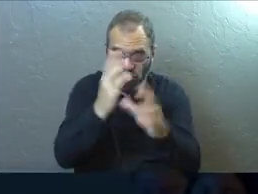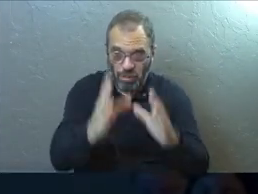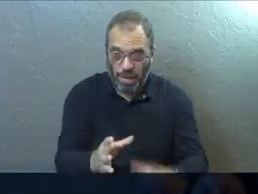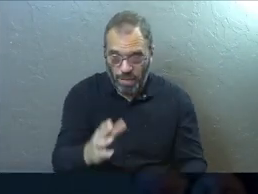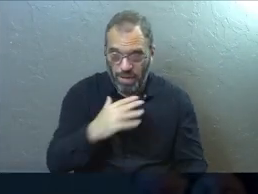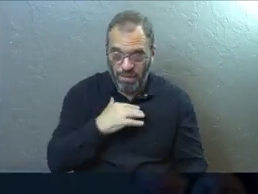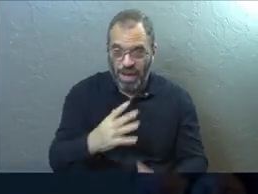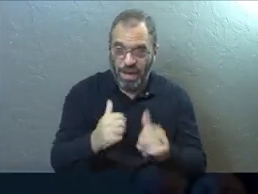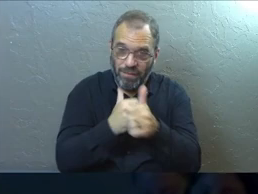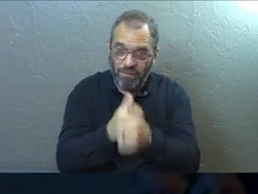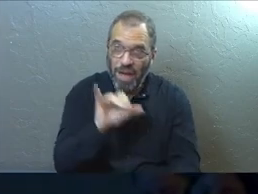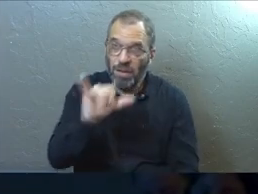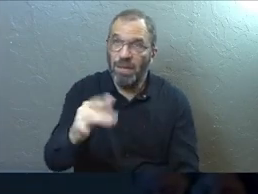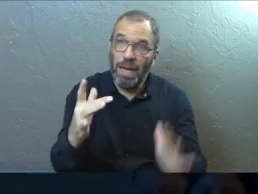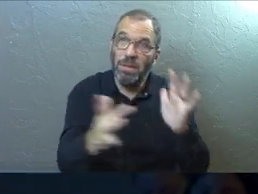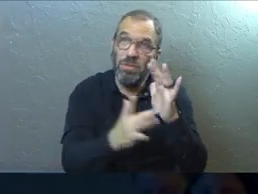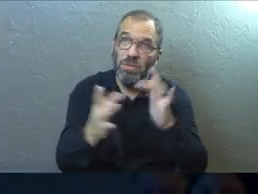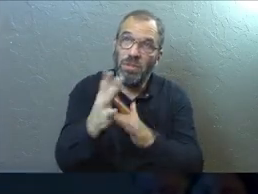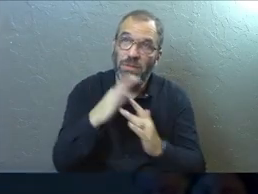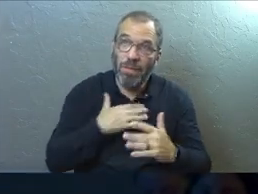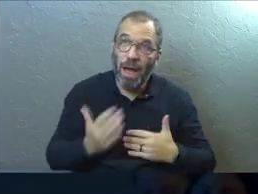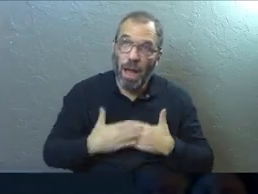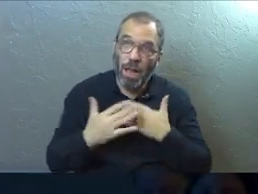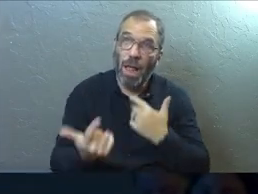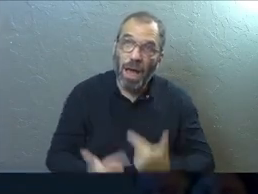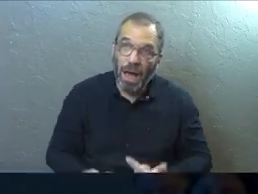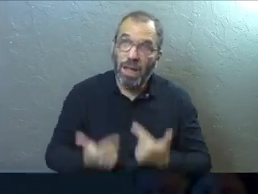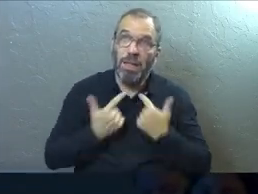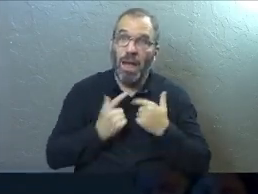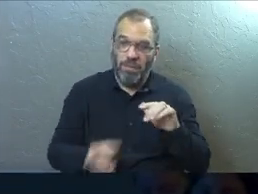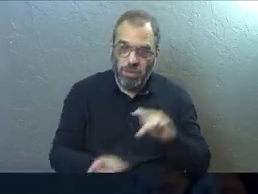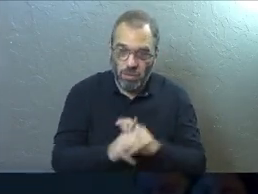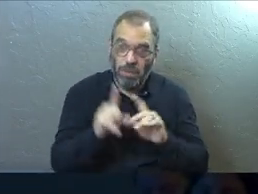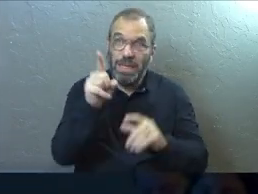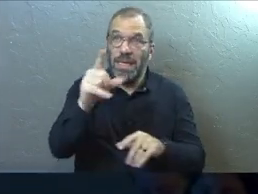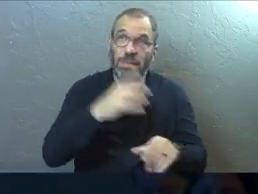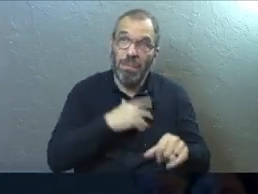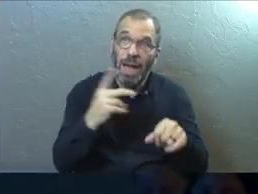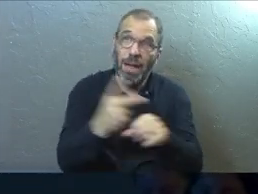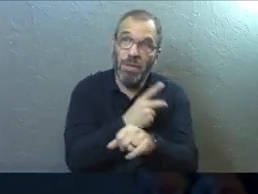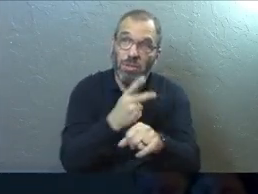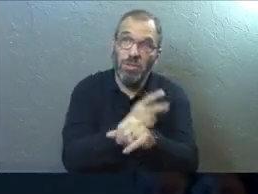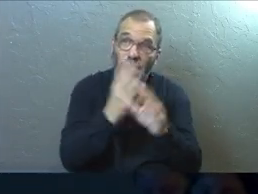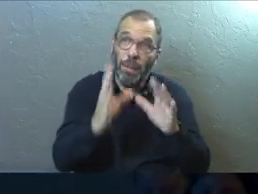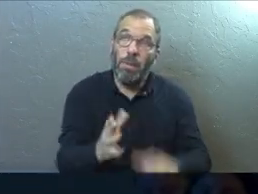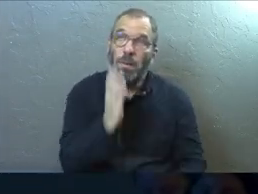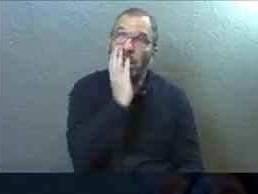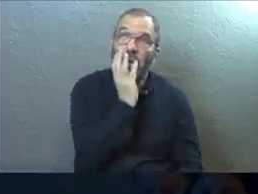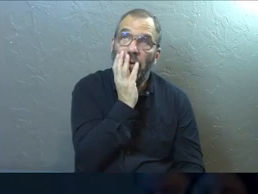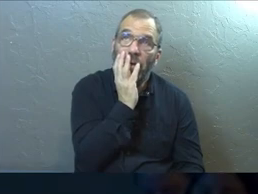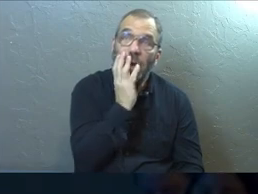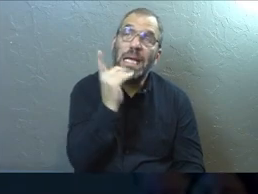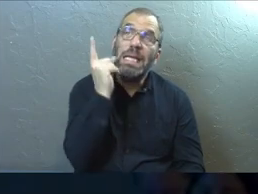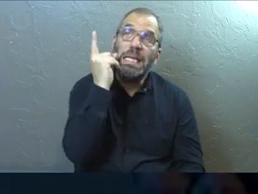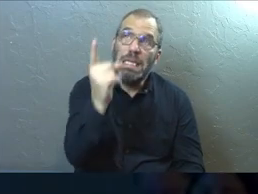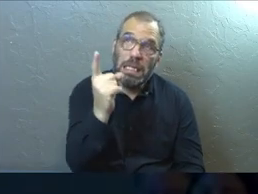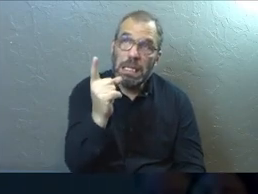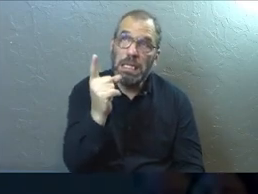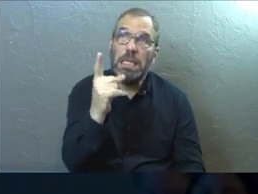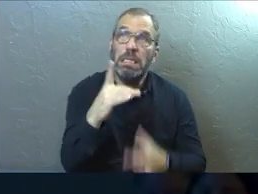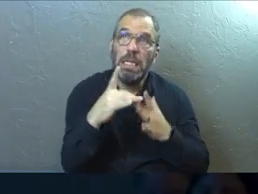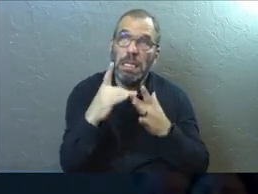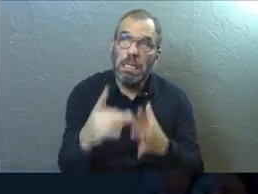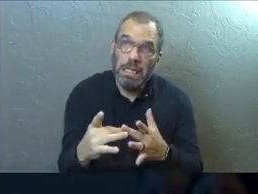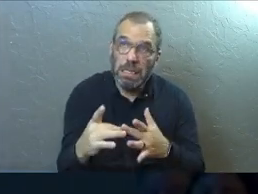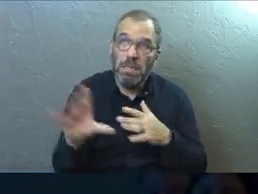in my life, and as I follow Jesus for the rest of my days, if I can come back to, he is my shepherd. He is the one that's watching over